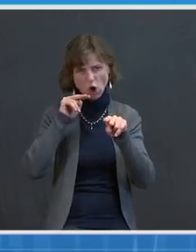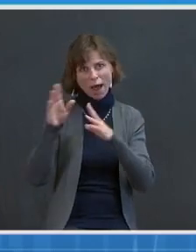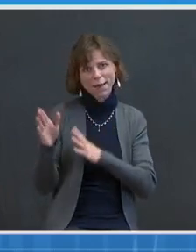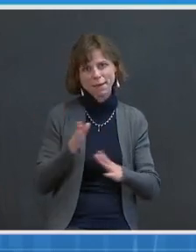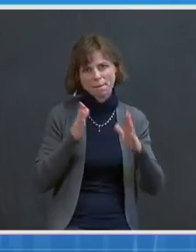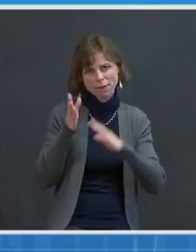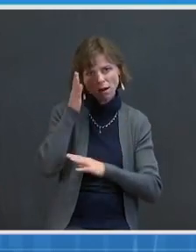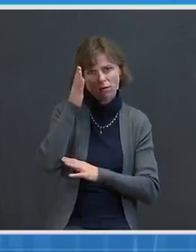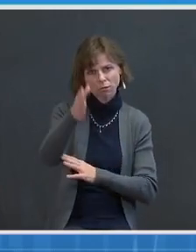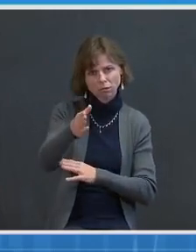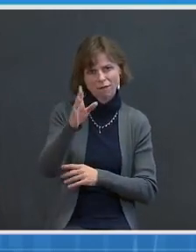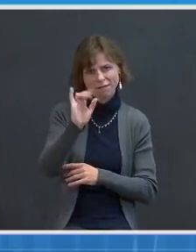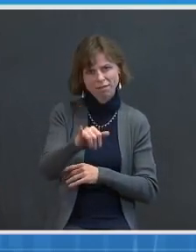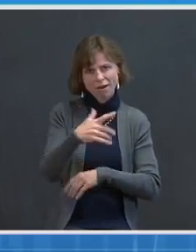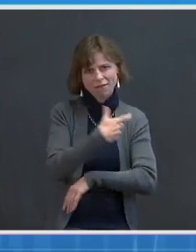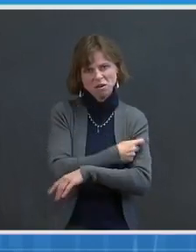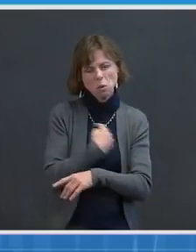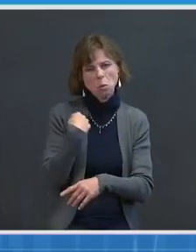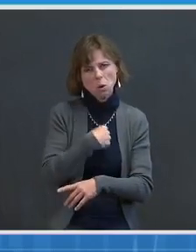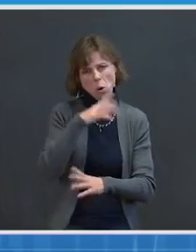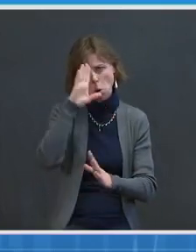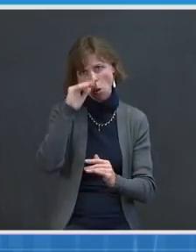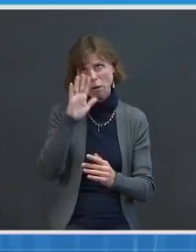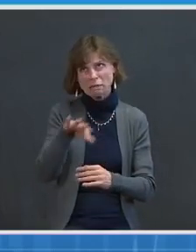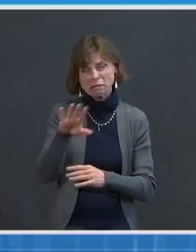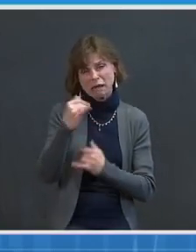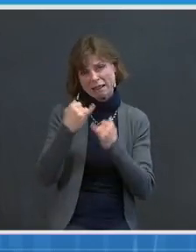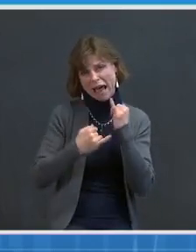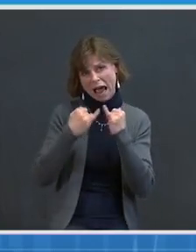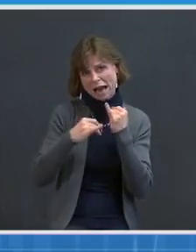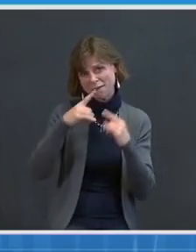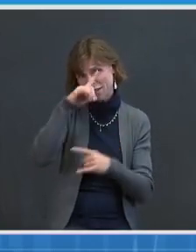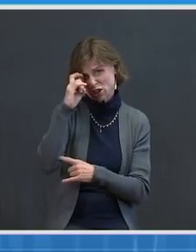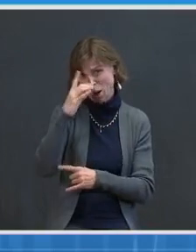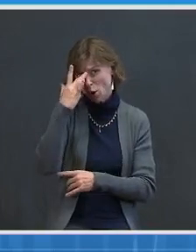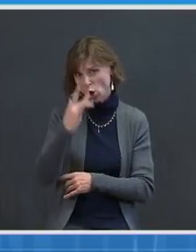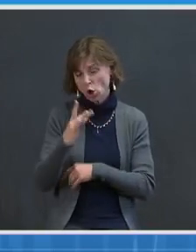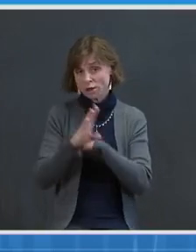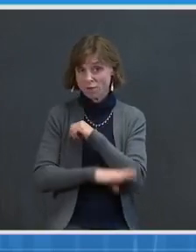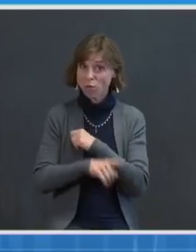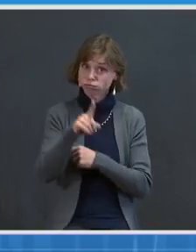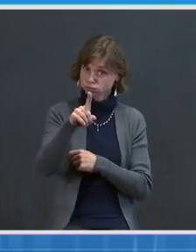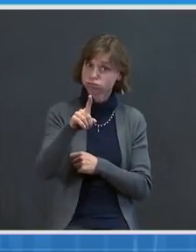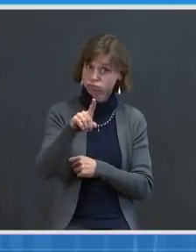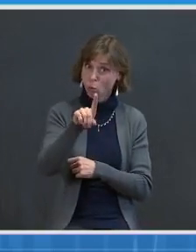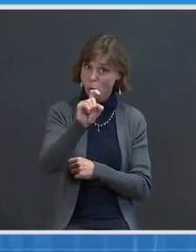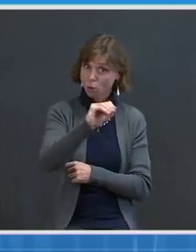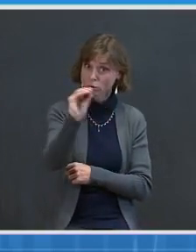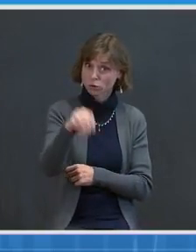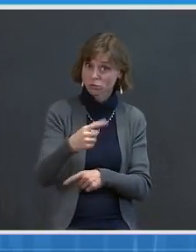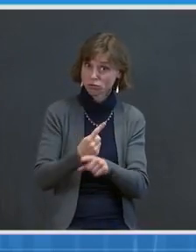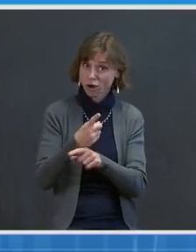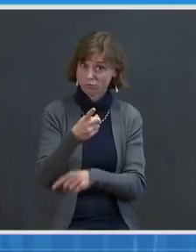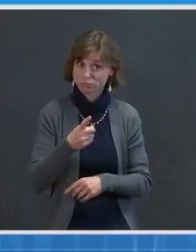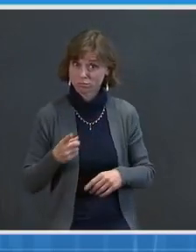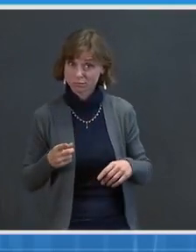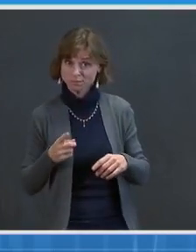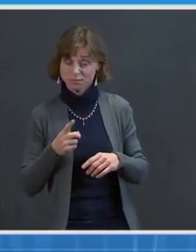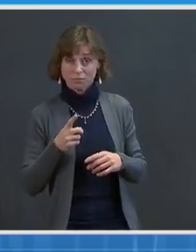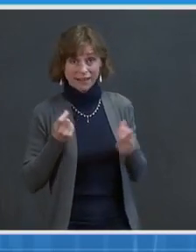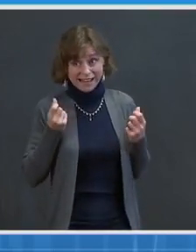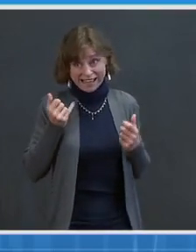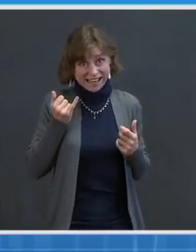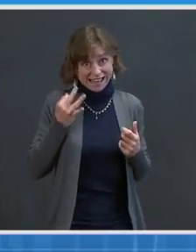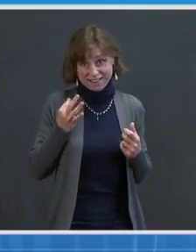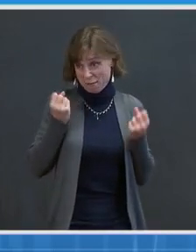that point somewhere by the end of the summer and the early fall. You're absolutely correct. If a significant number of people do not